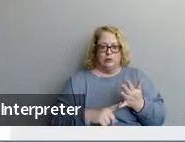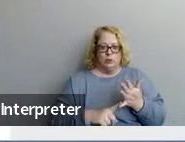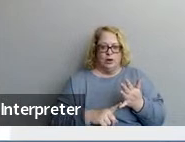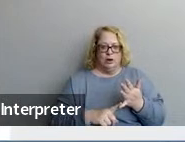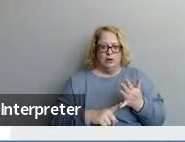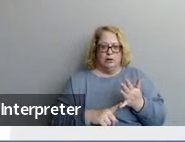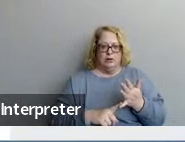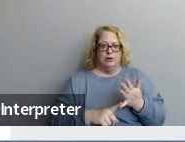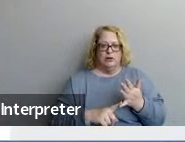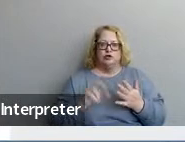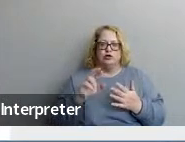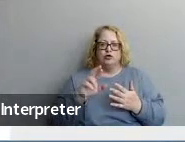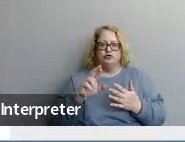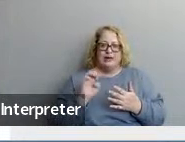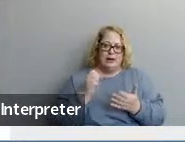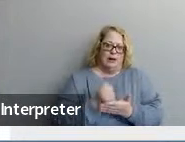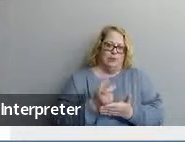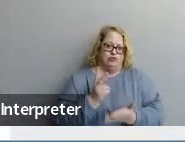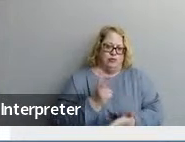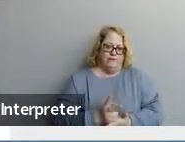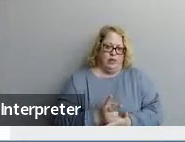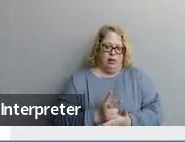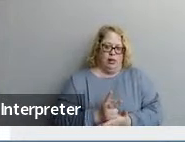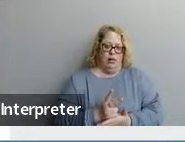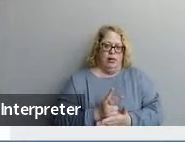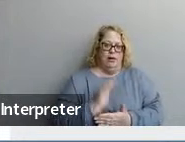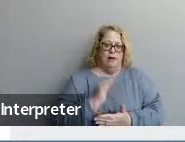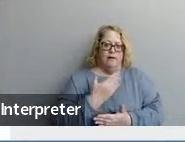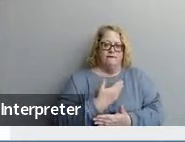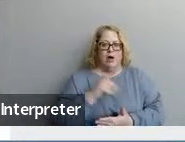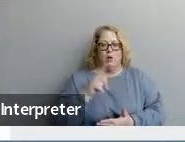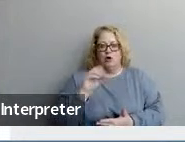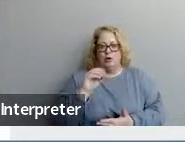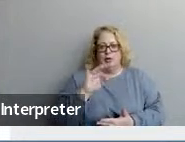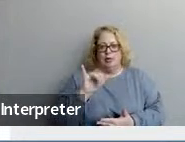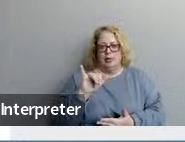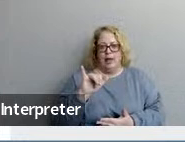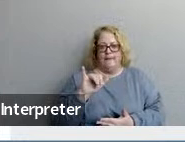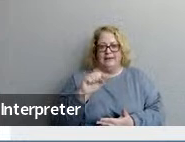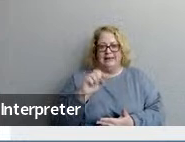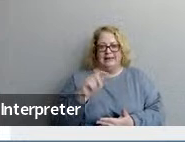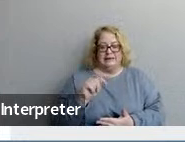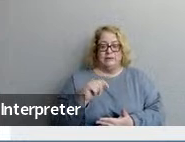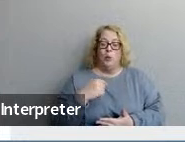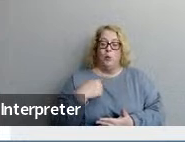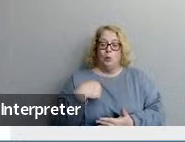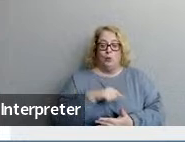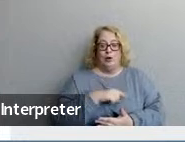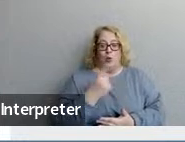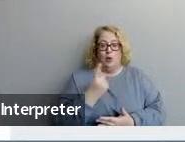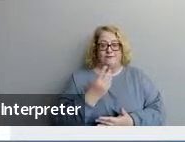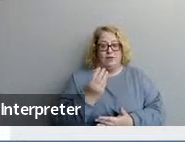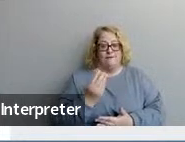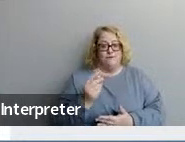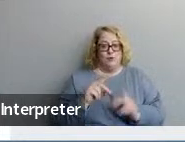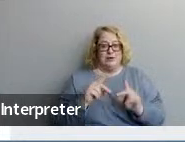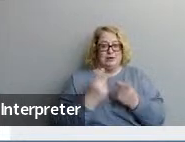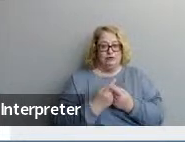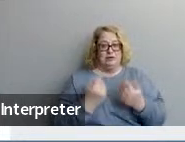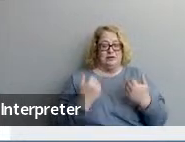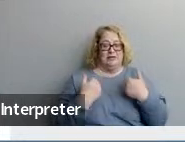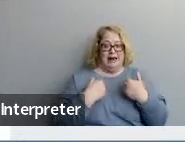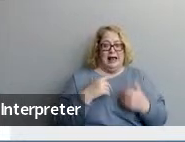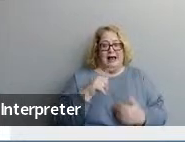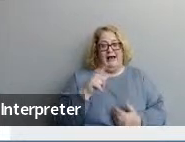a reapproval of our lobbyists. We're one of the few school districts that actually has a lobbyist. Most use MSBA